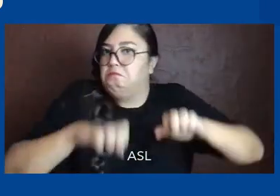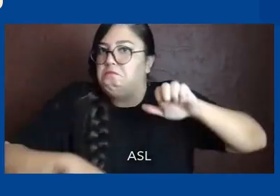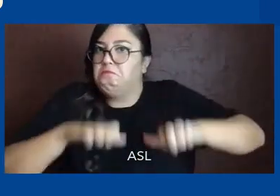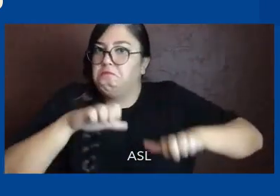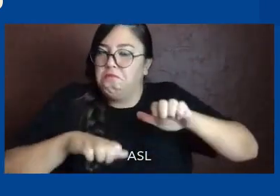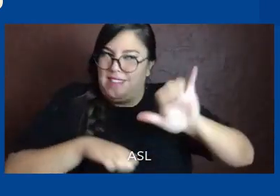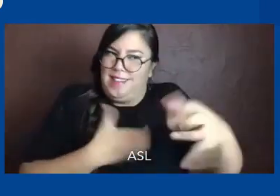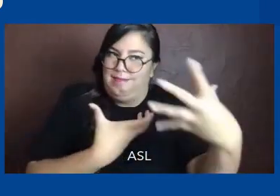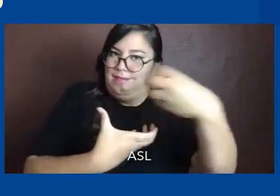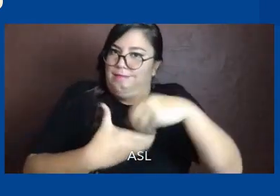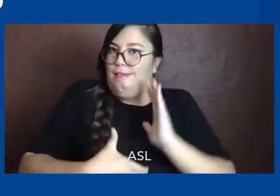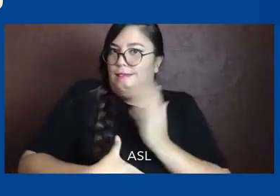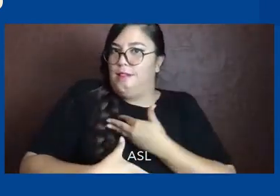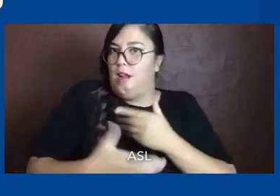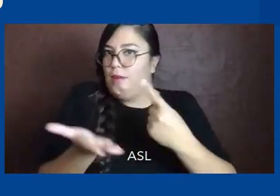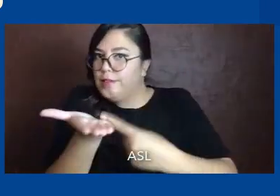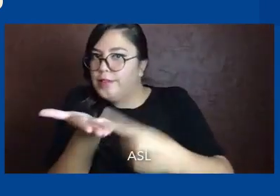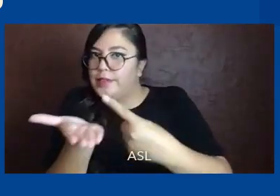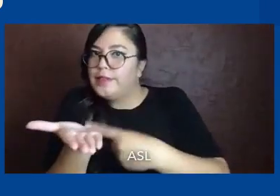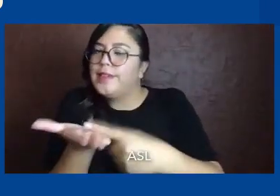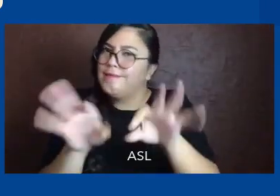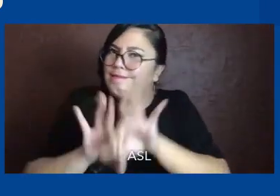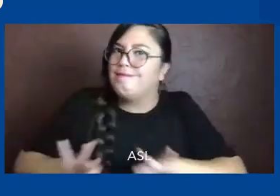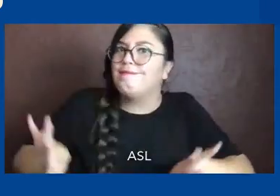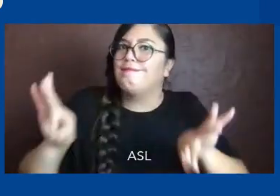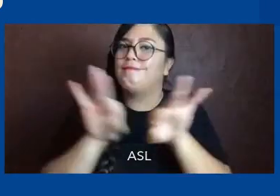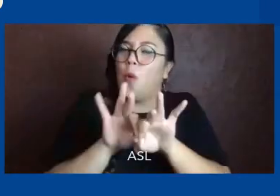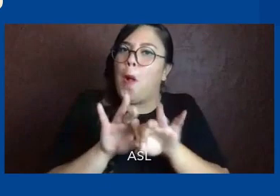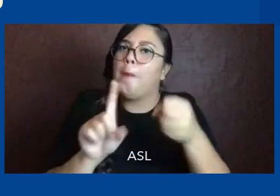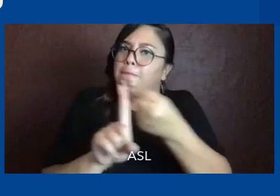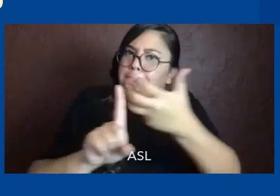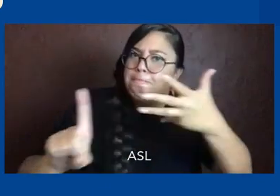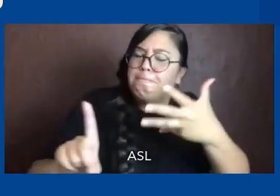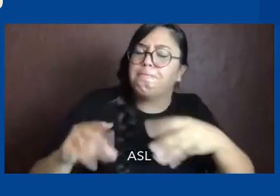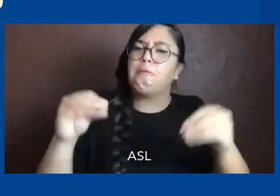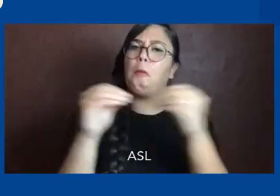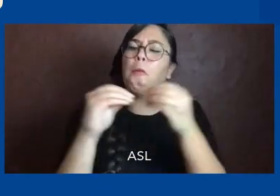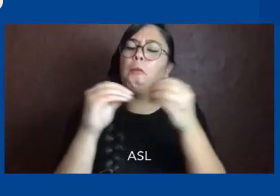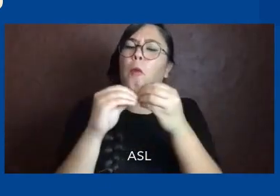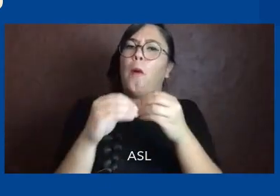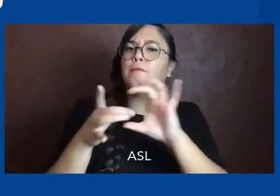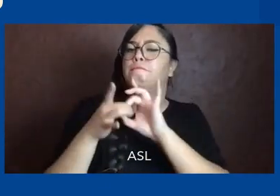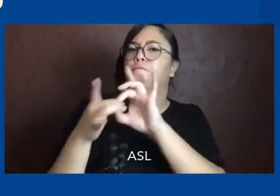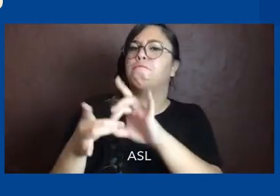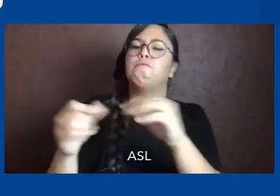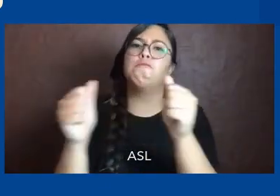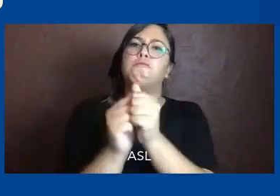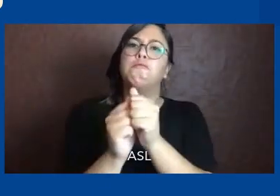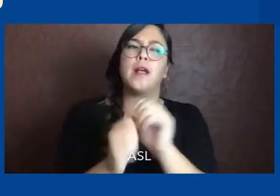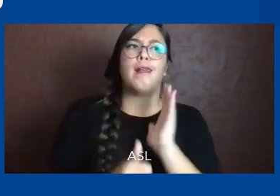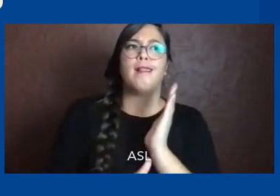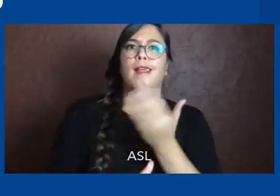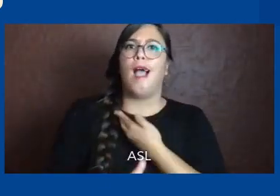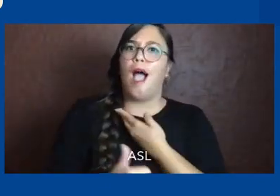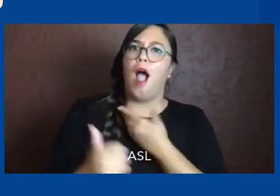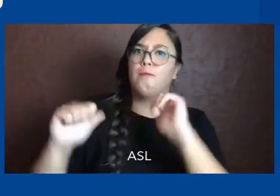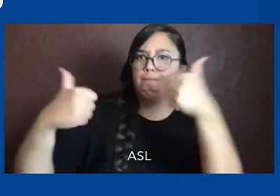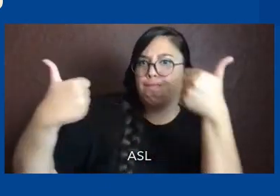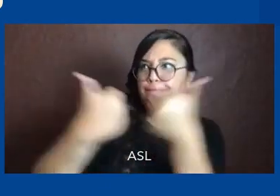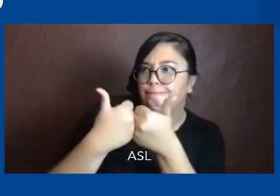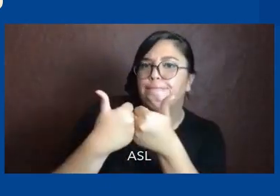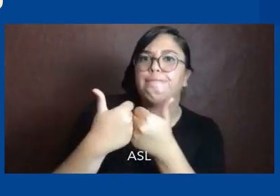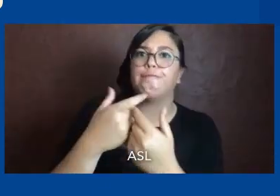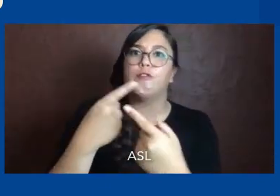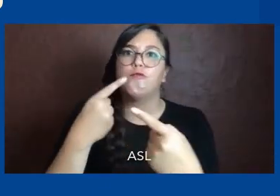conversations, and also I think really important to talk about in terms of what we're contending with when we look at like